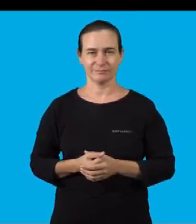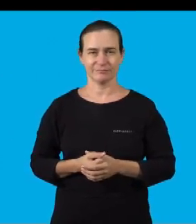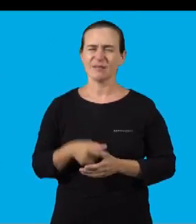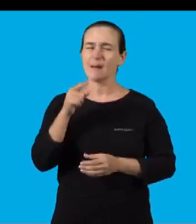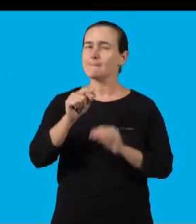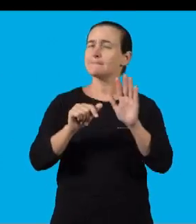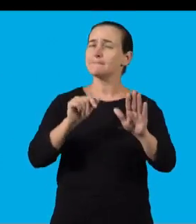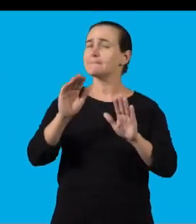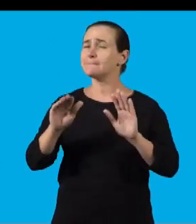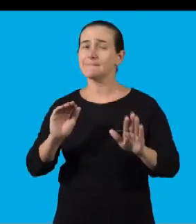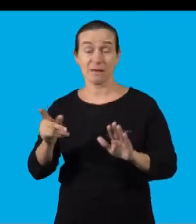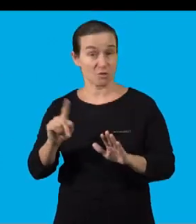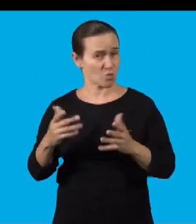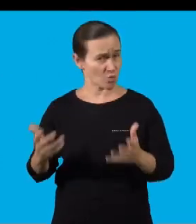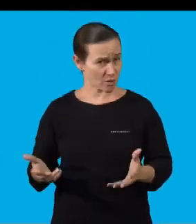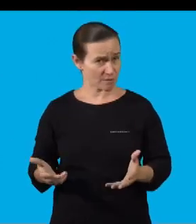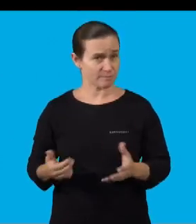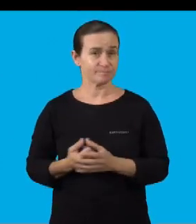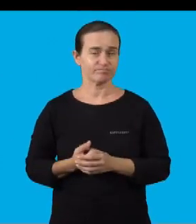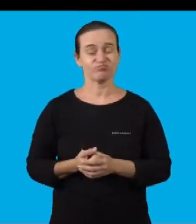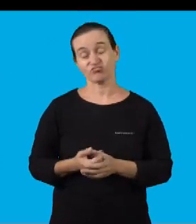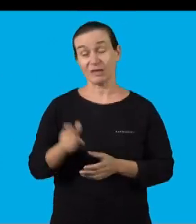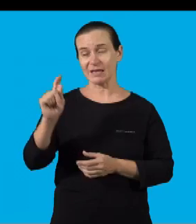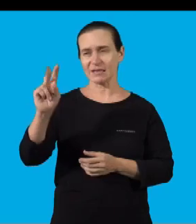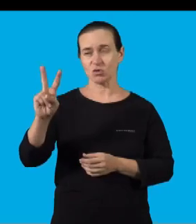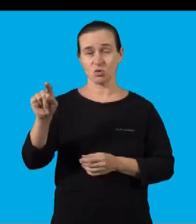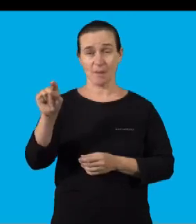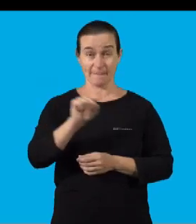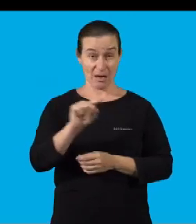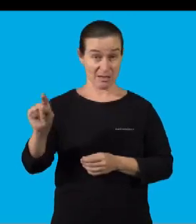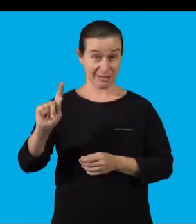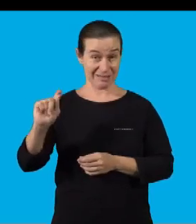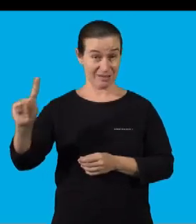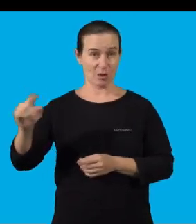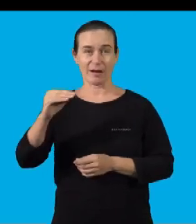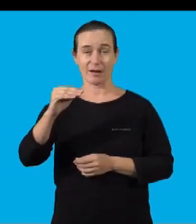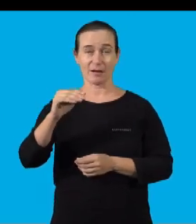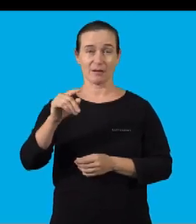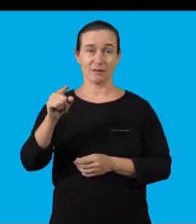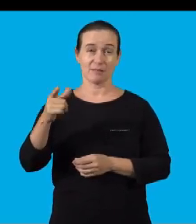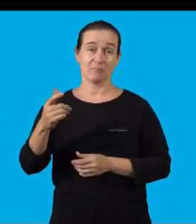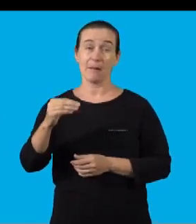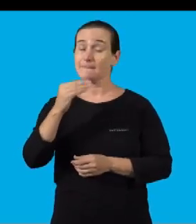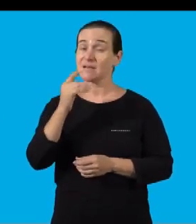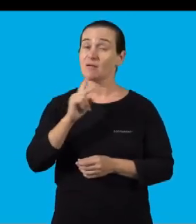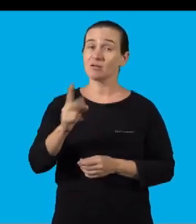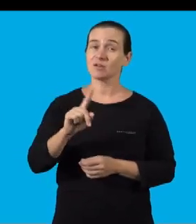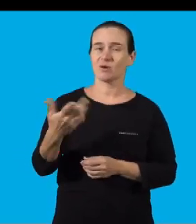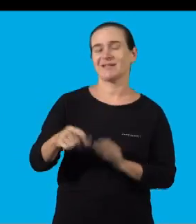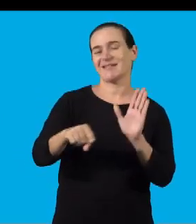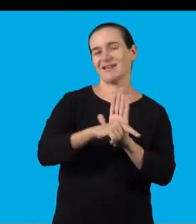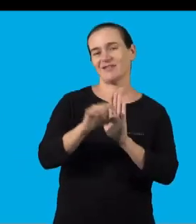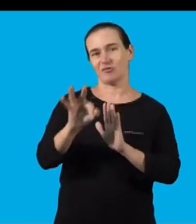own. What is that pattern? So we know that if we say T2 minus T1, that's -1 minus -2, that gives us